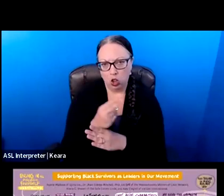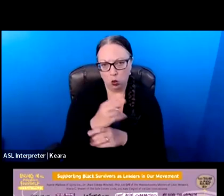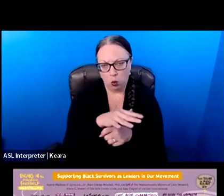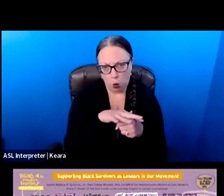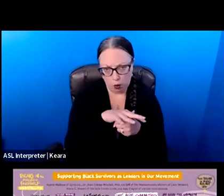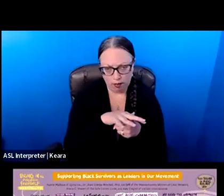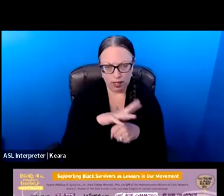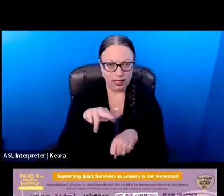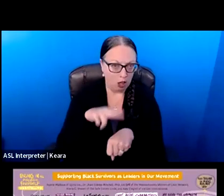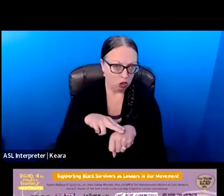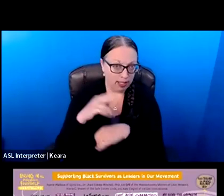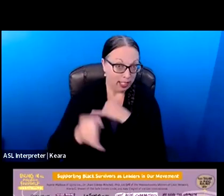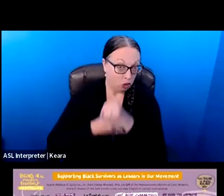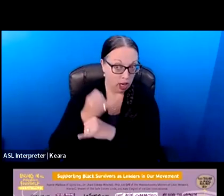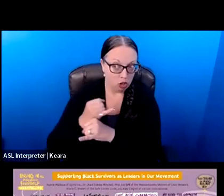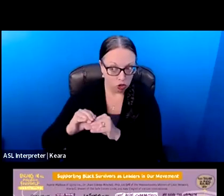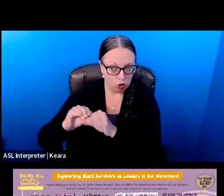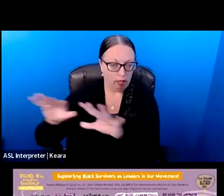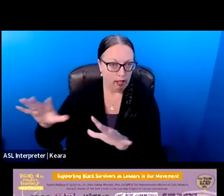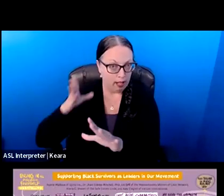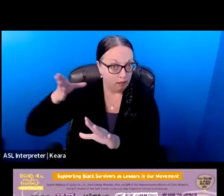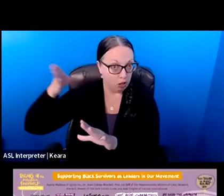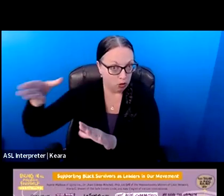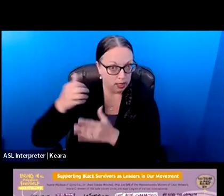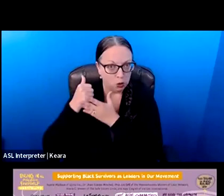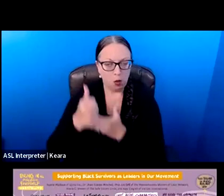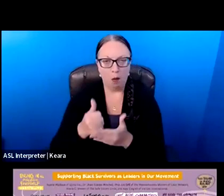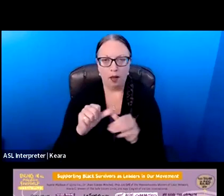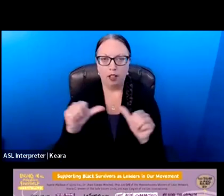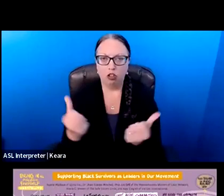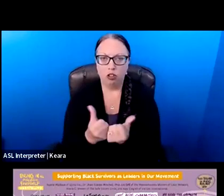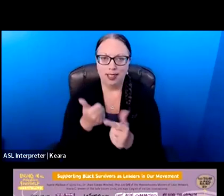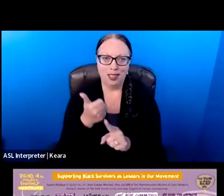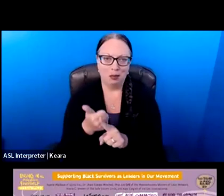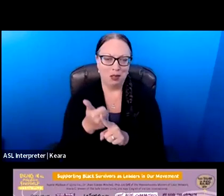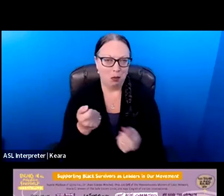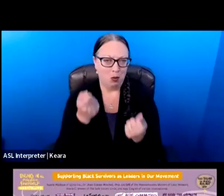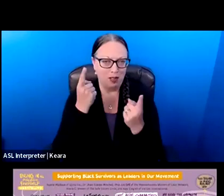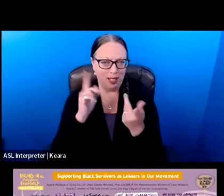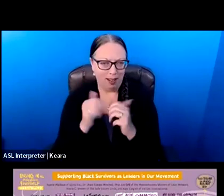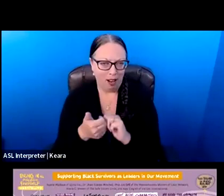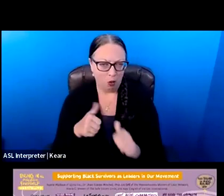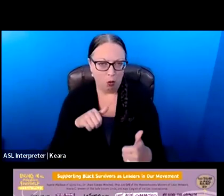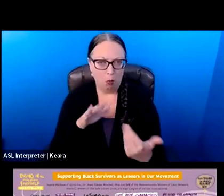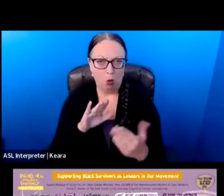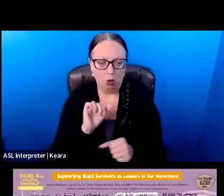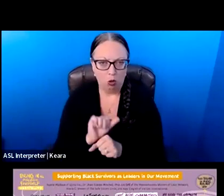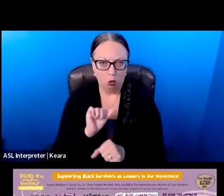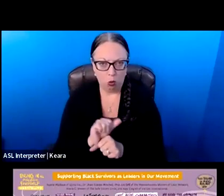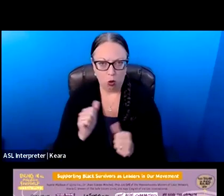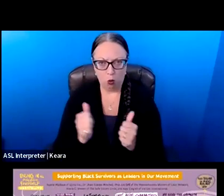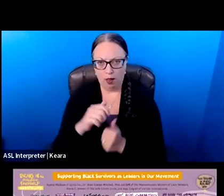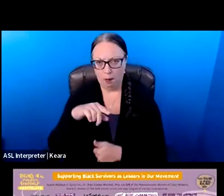nationally, and internationally, eventually, to help agencies understand how we need to approach the work with Black survivors